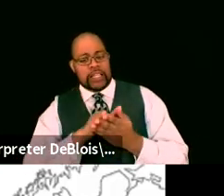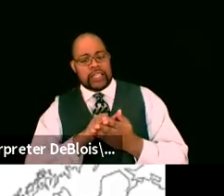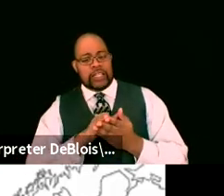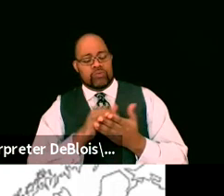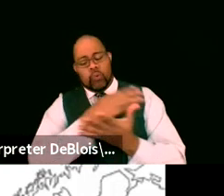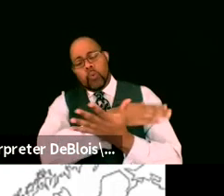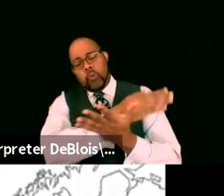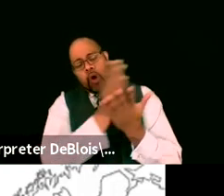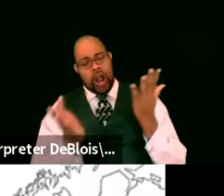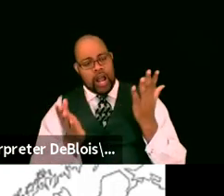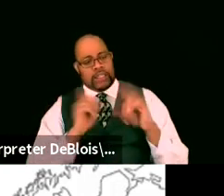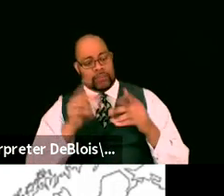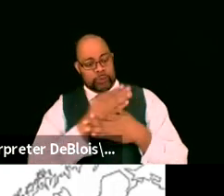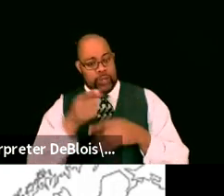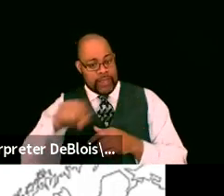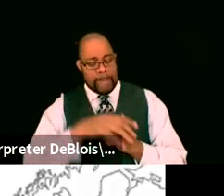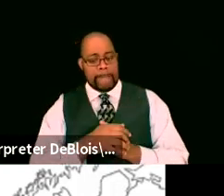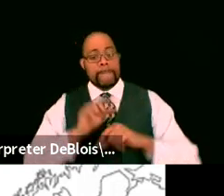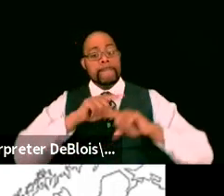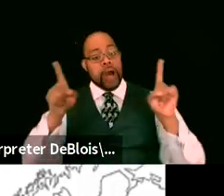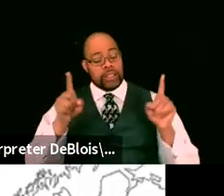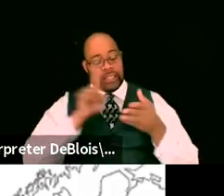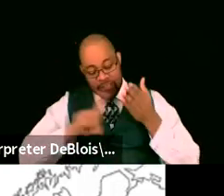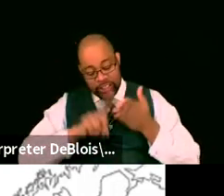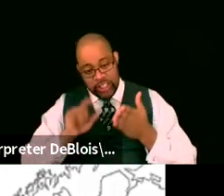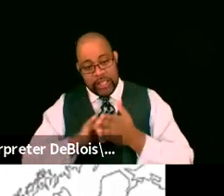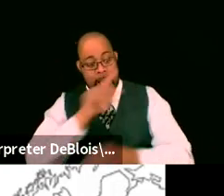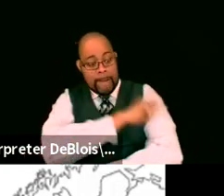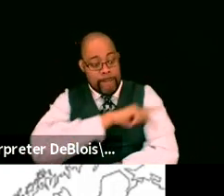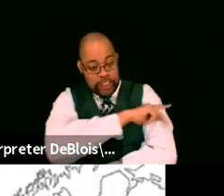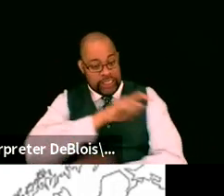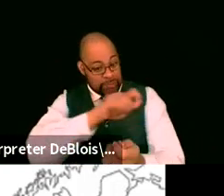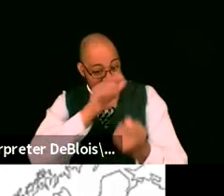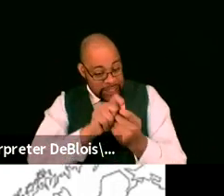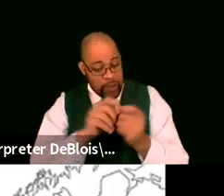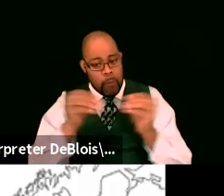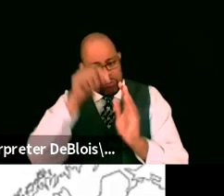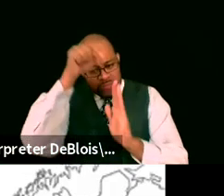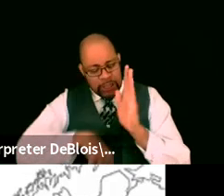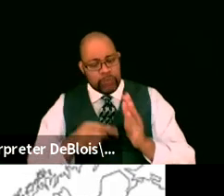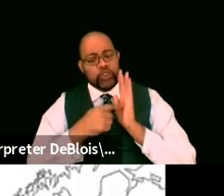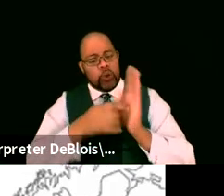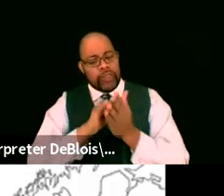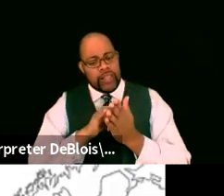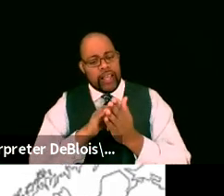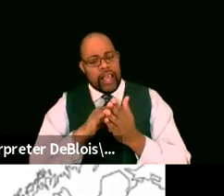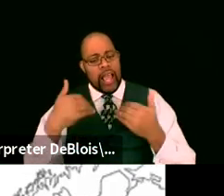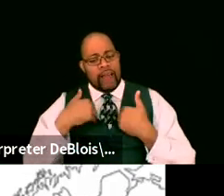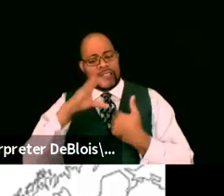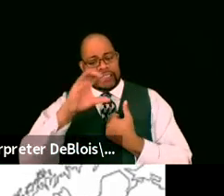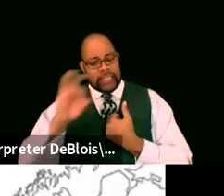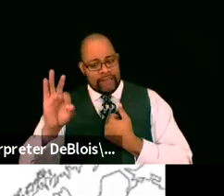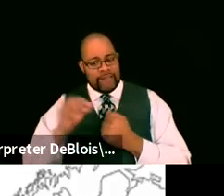wide geographic distance between them. However, investigation of the patients in particular, a bit further, showed that there was a cystic